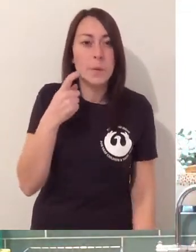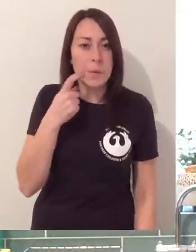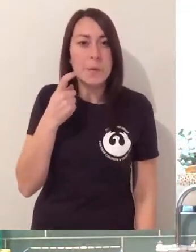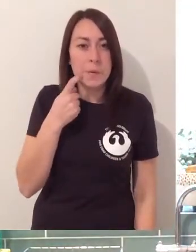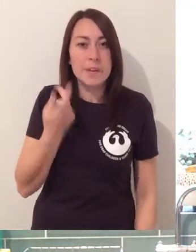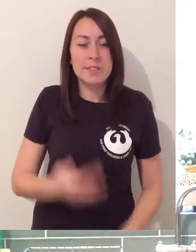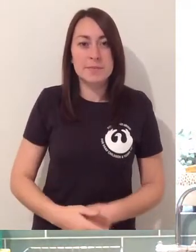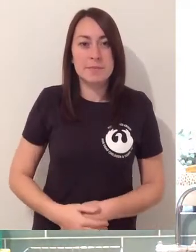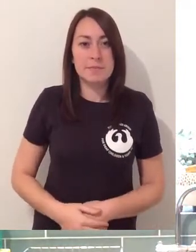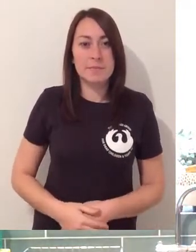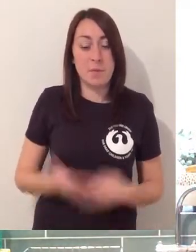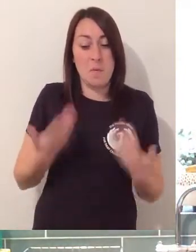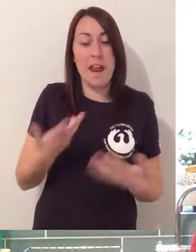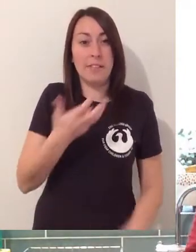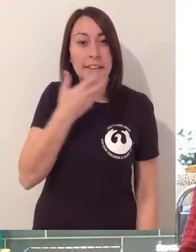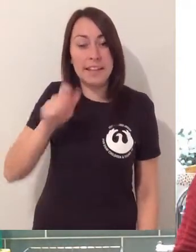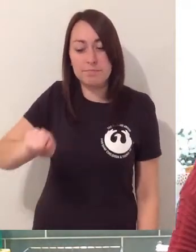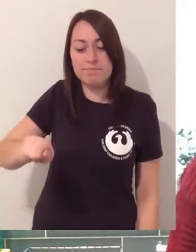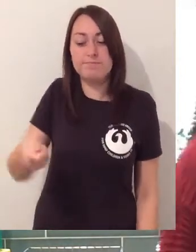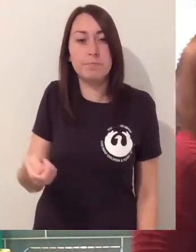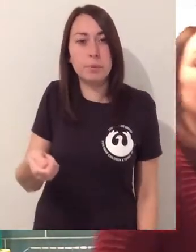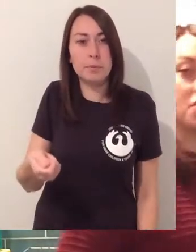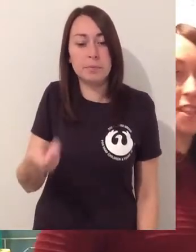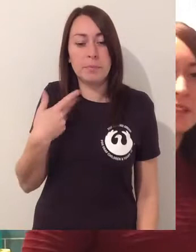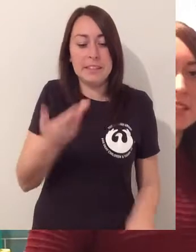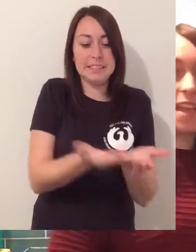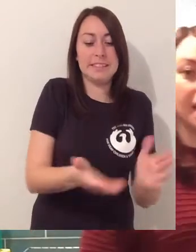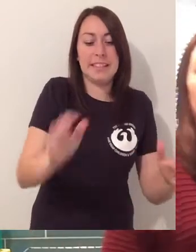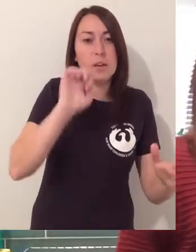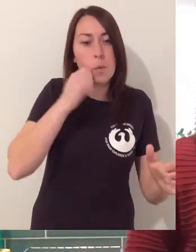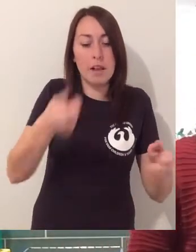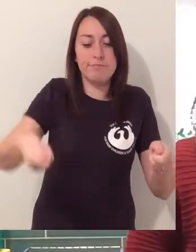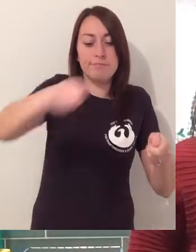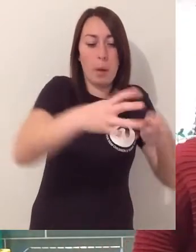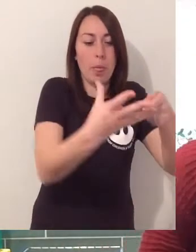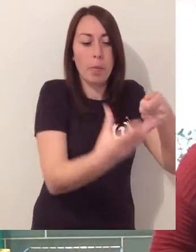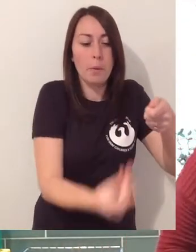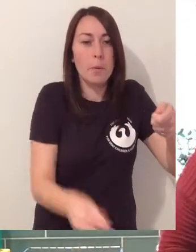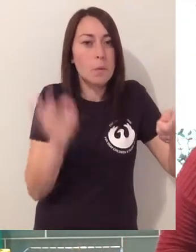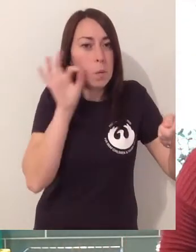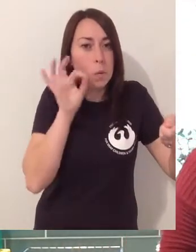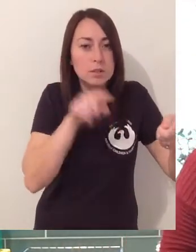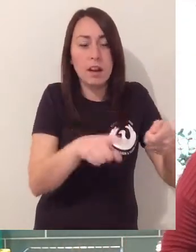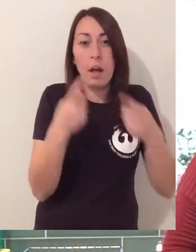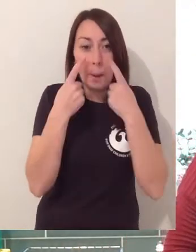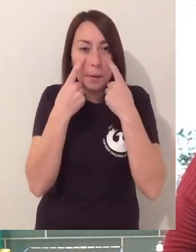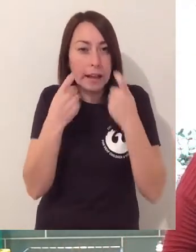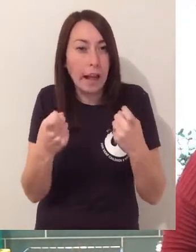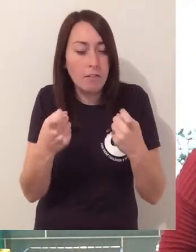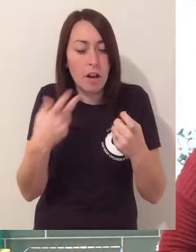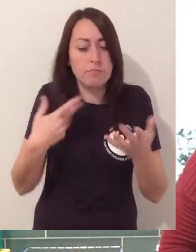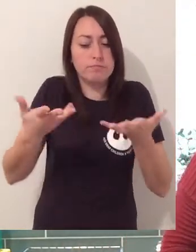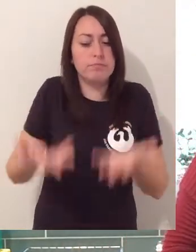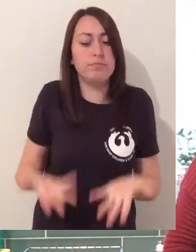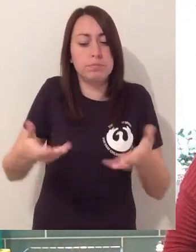soft. So I'm going to turn that off and I'm going to drain them at the sink. Now be very careful with this because it will be slightly